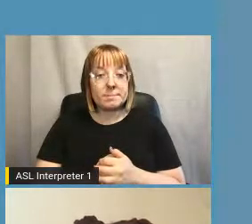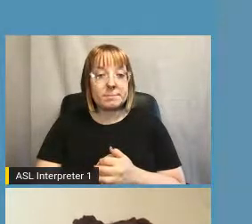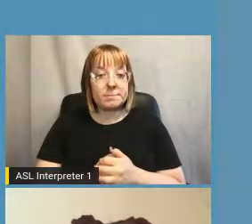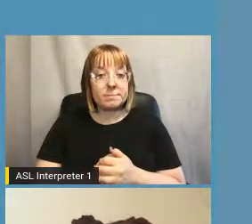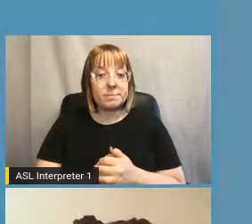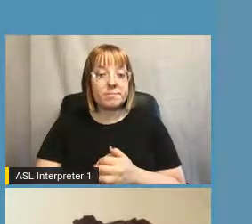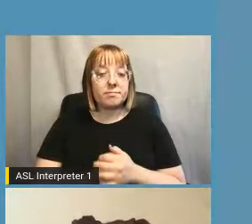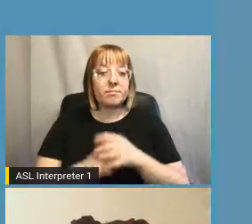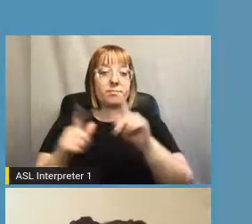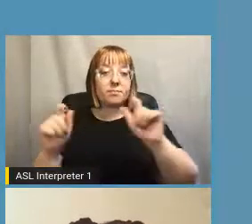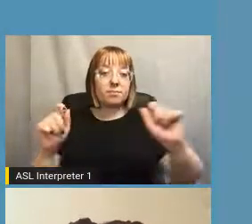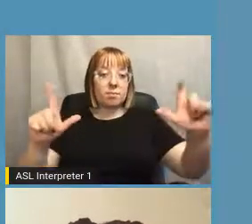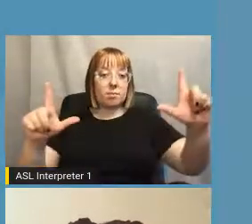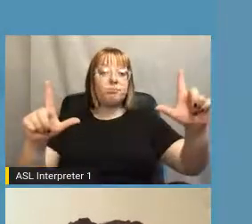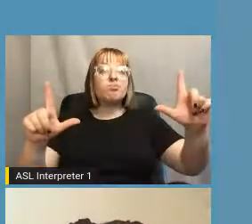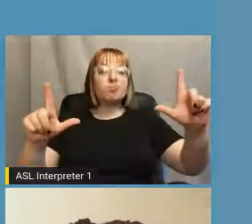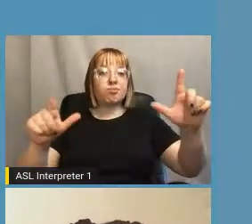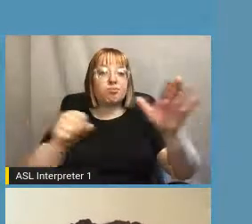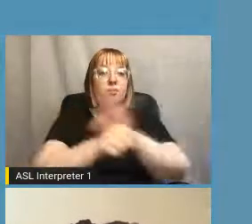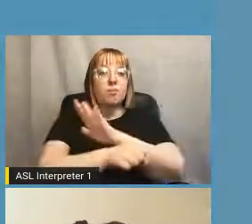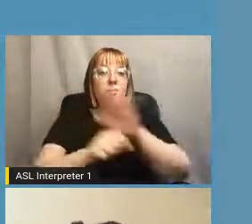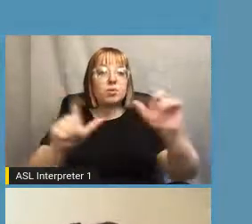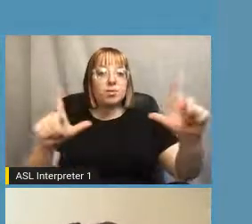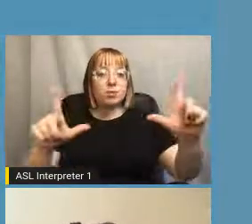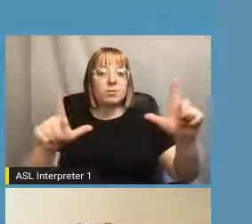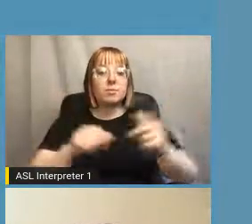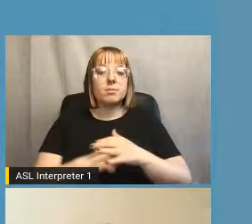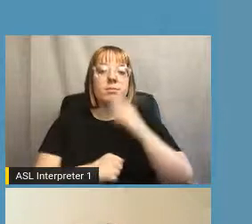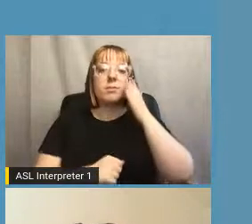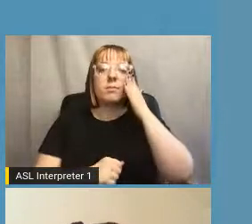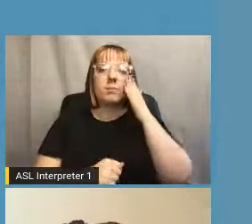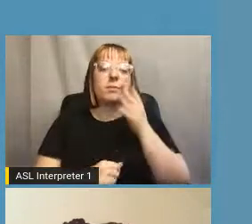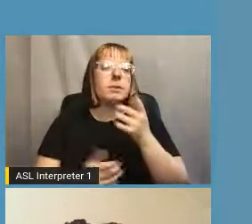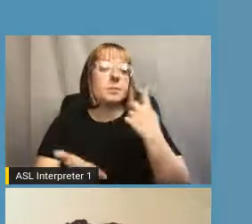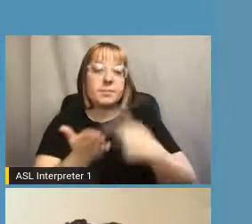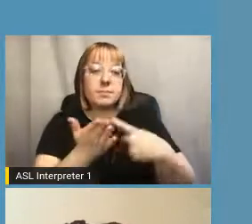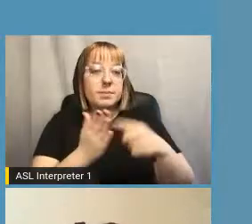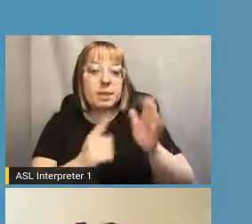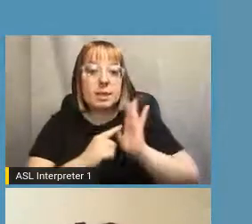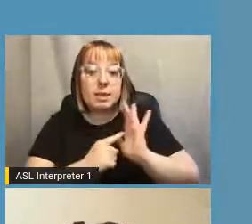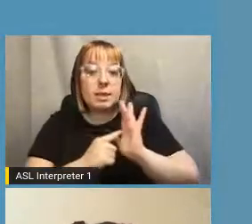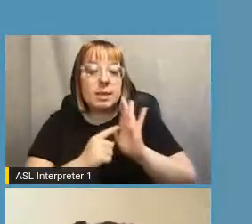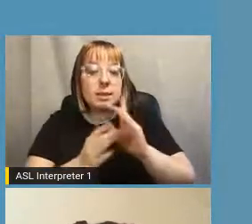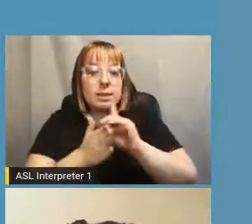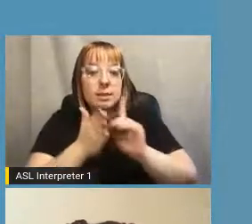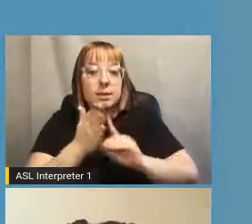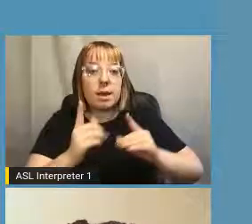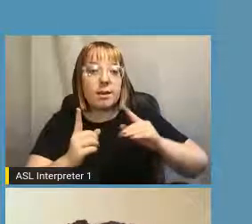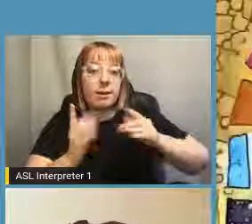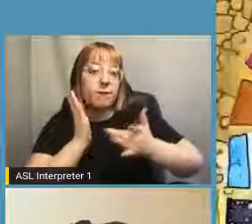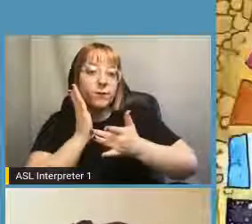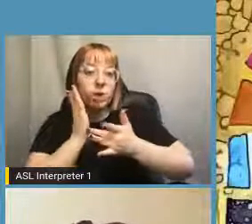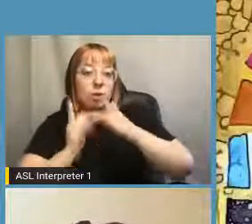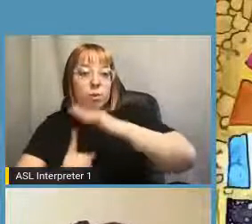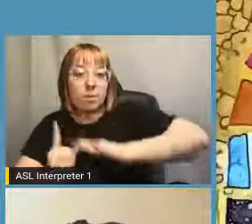presentation mode should be okay. So I'm talking about exhibition design in virtual environments.